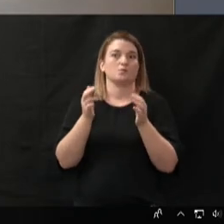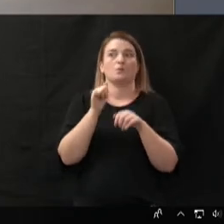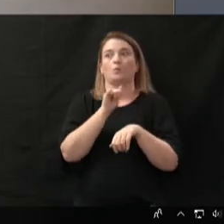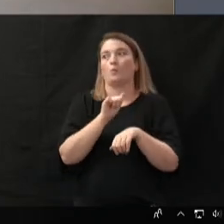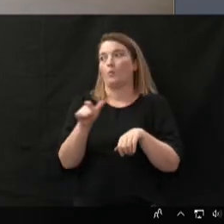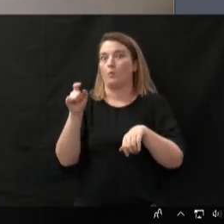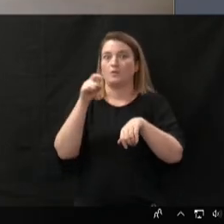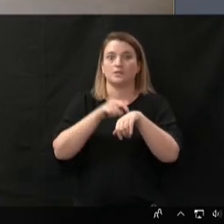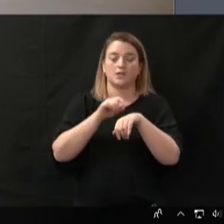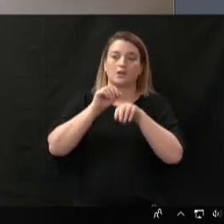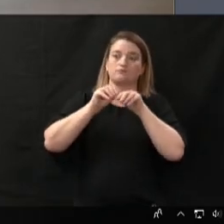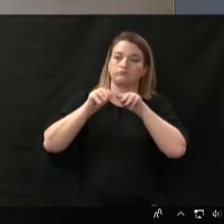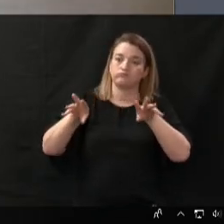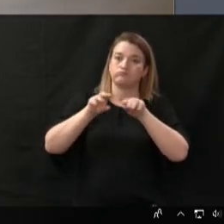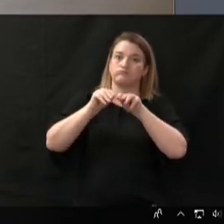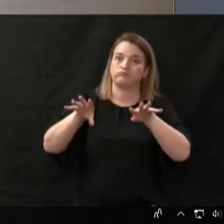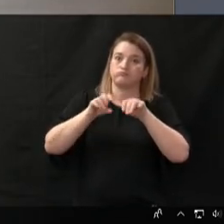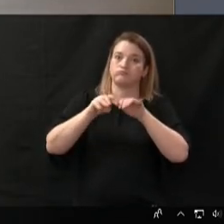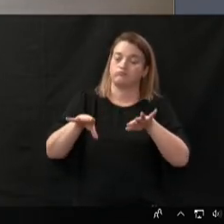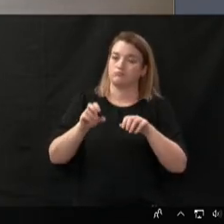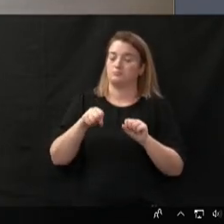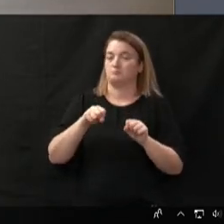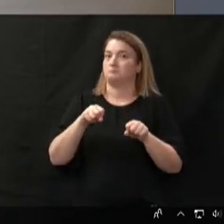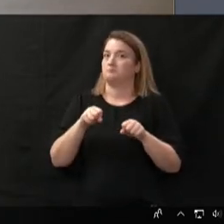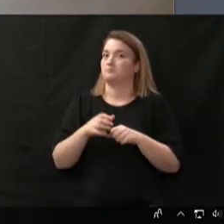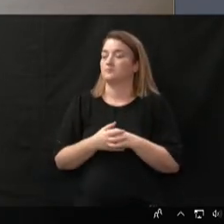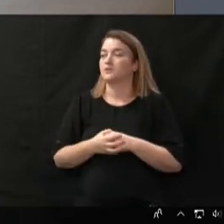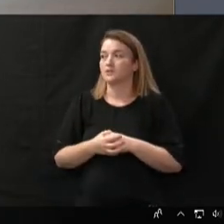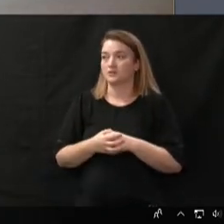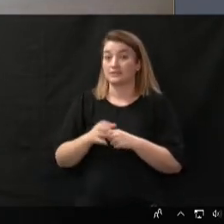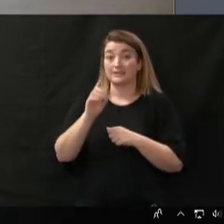The Literacy Nest by Emily Gibbons. She sends